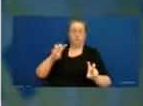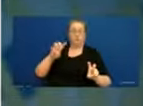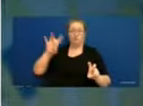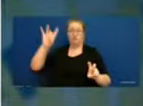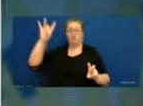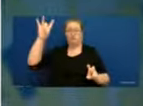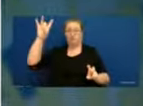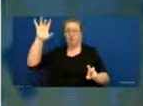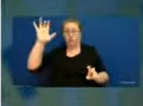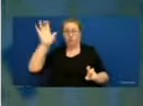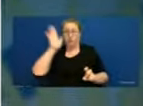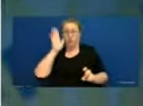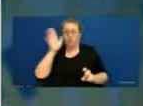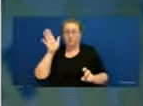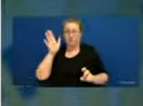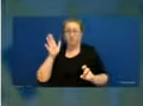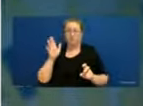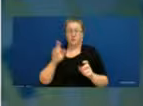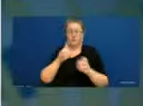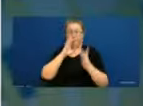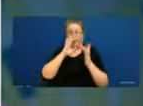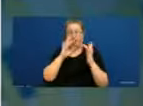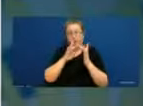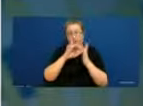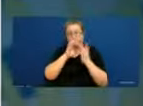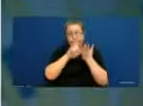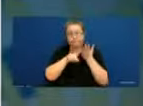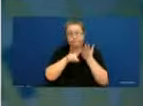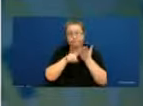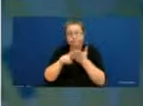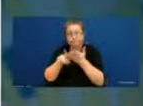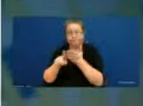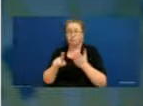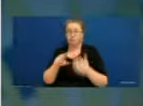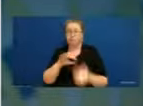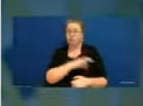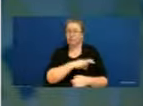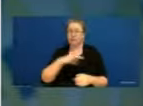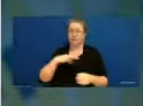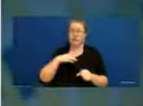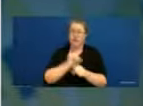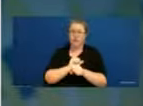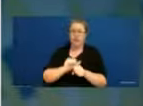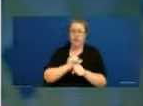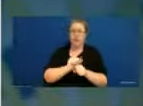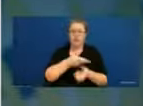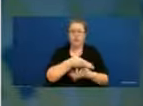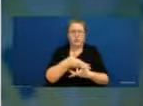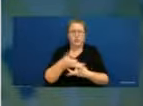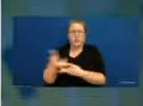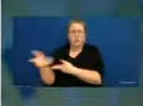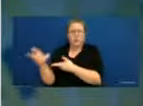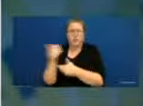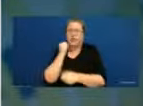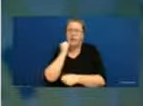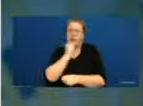of transmission through our case and contact tracing. As much as our staff are working every day and trying to get on